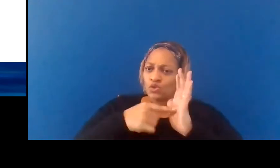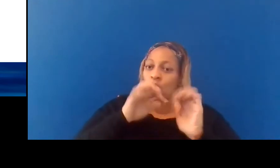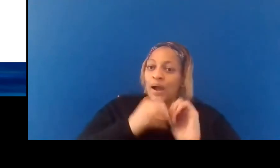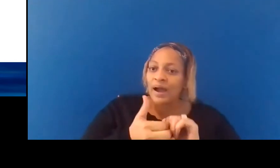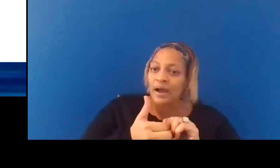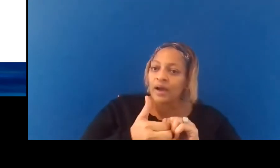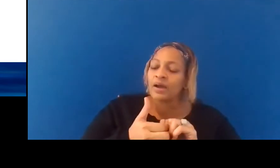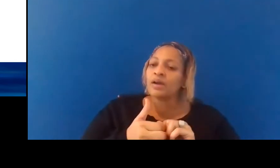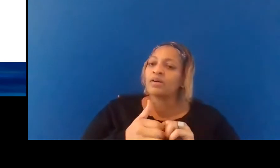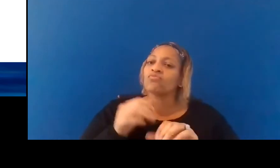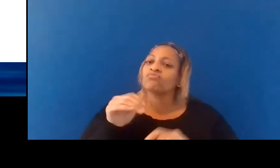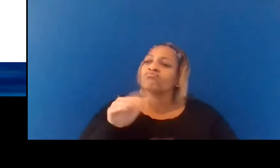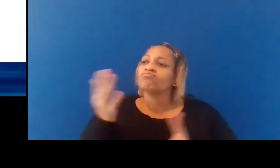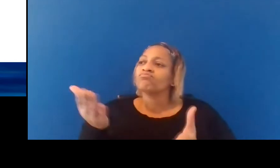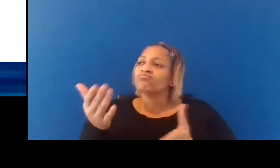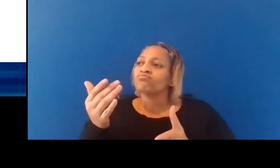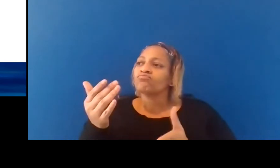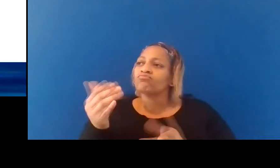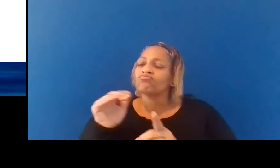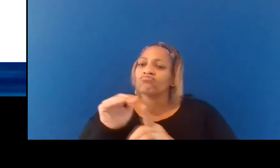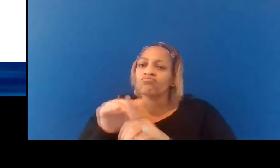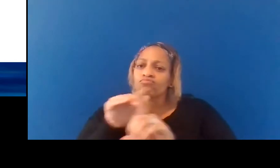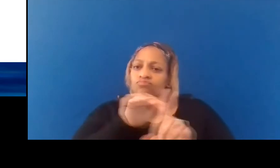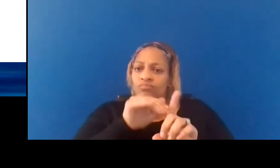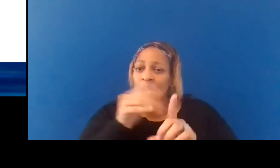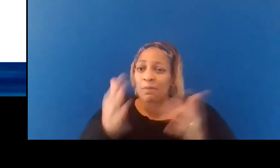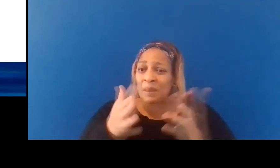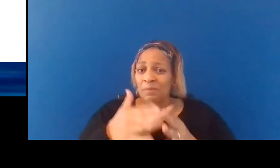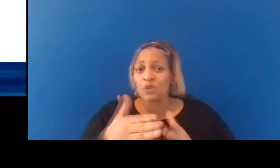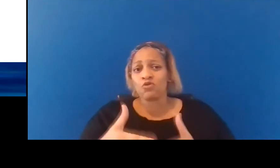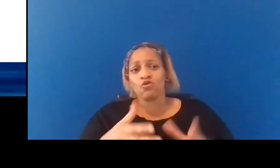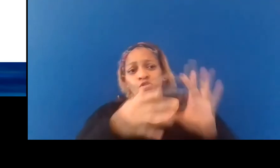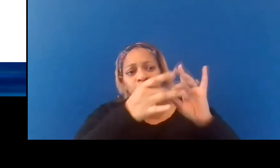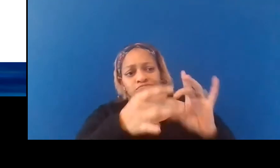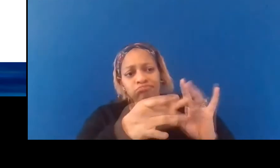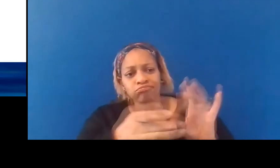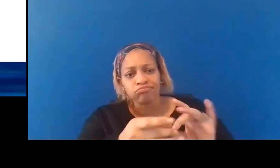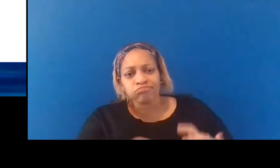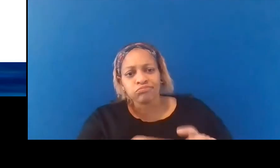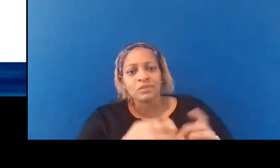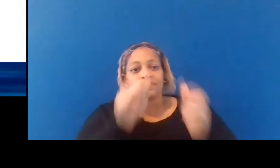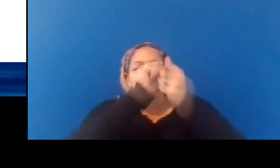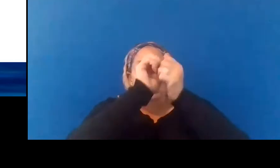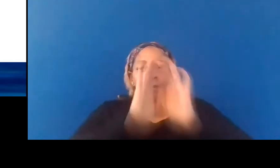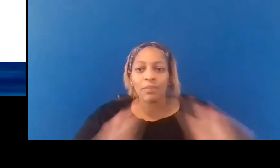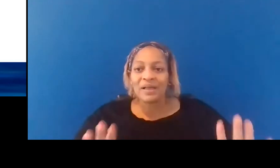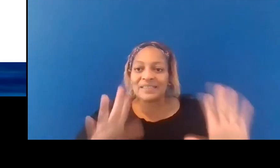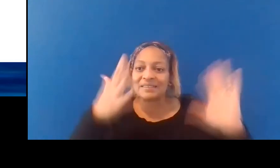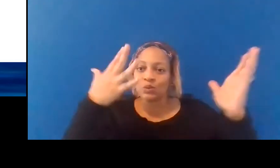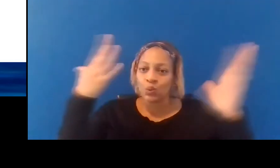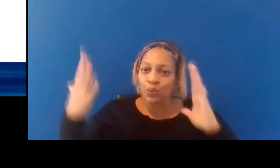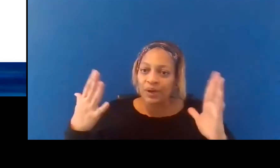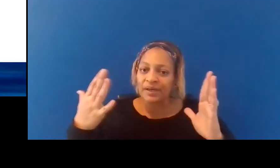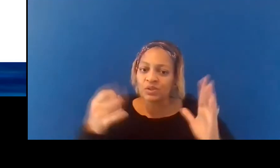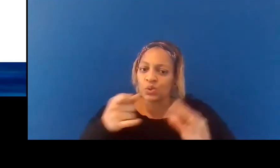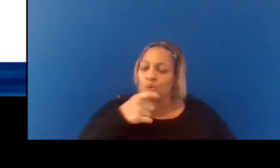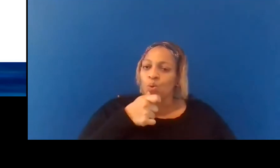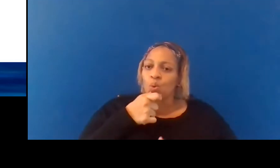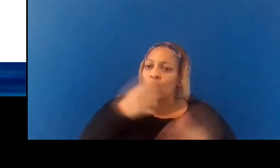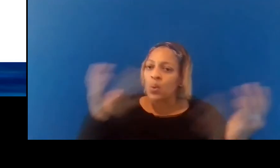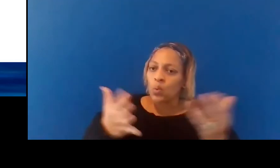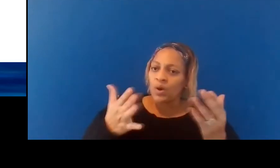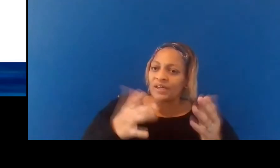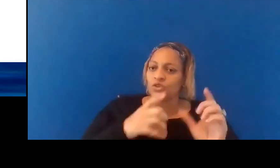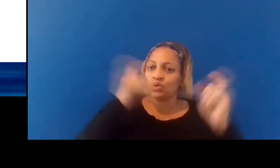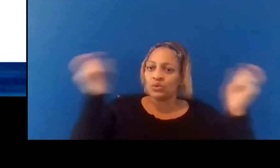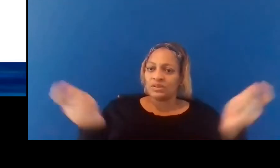you compliment, something that you compliment, something that you bless, you praise it. Who or what do you celebrate today